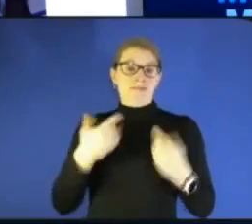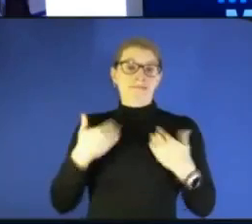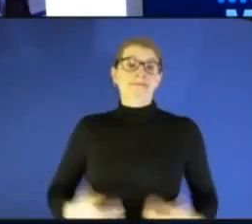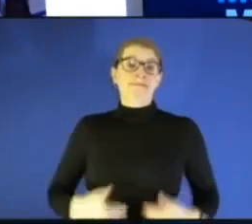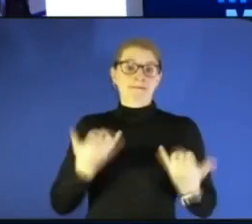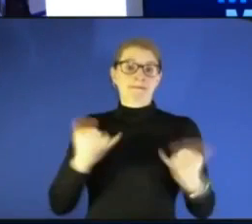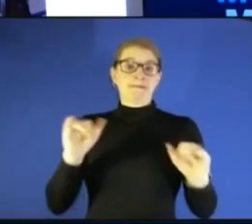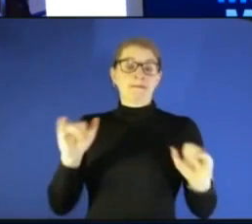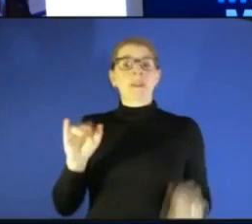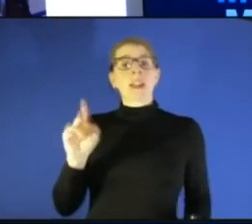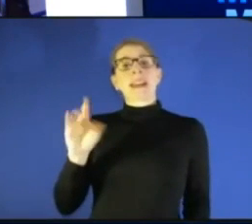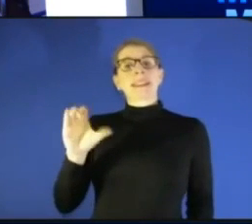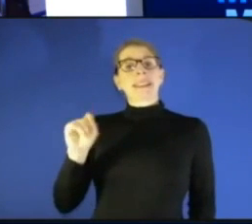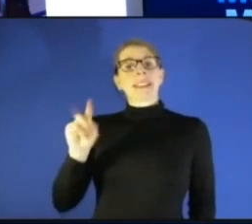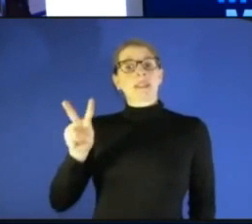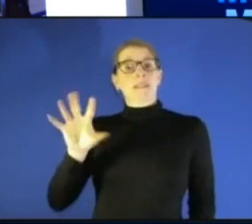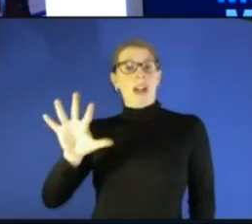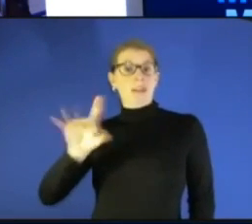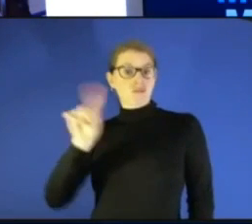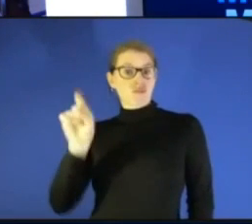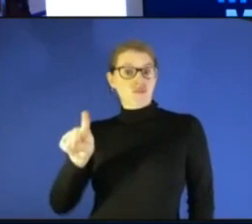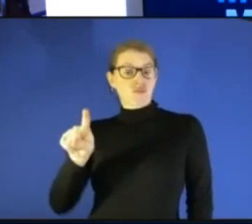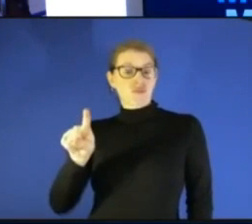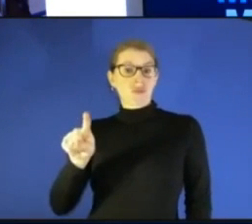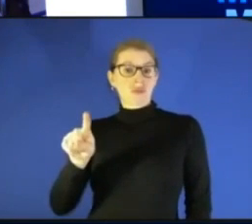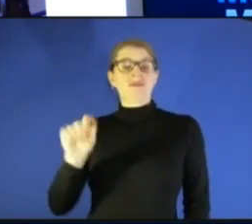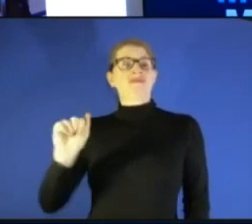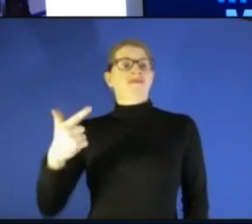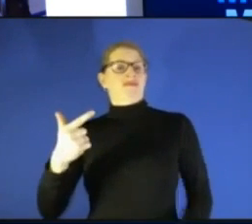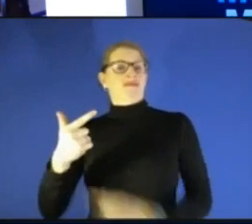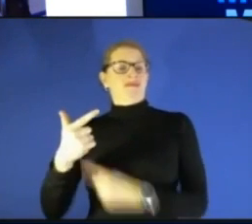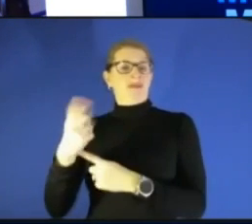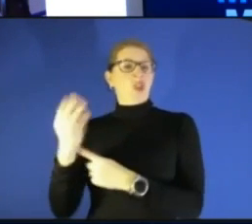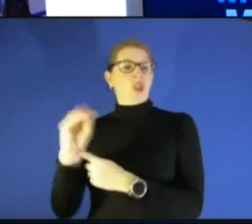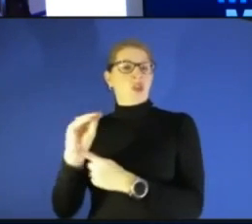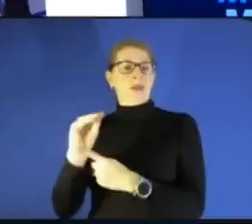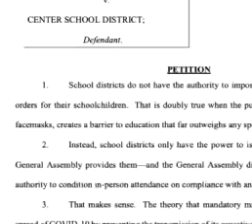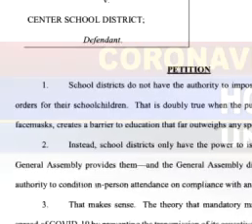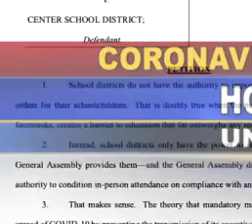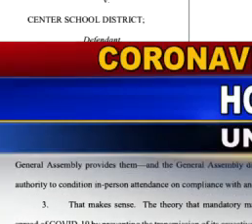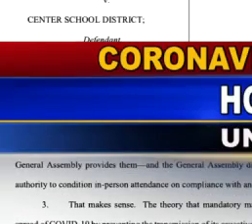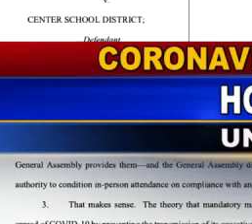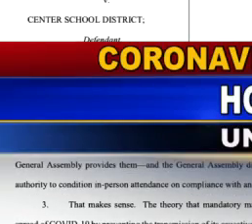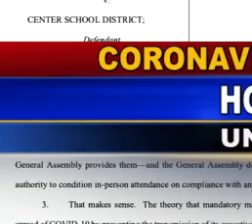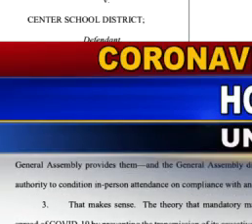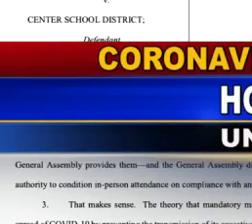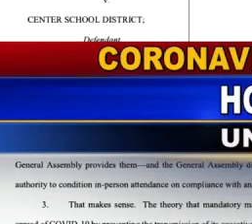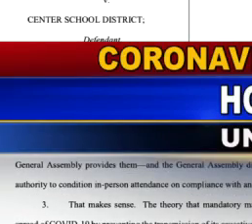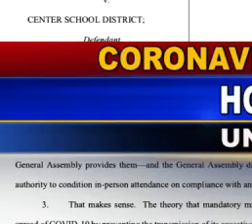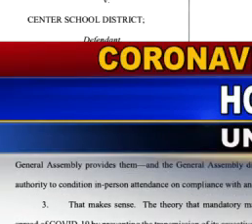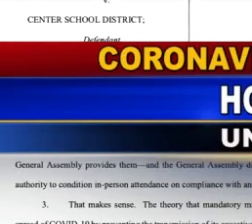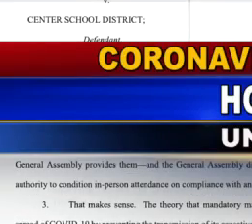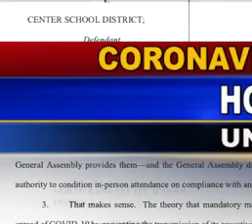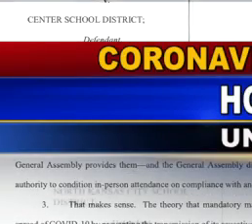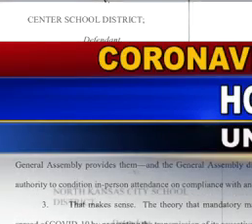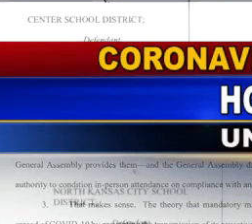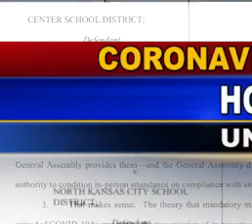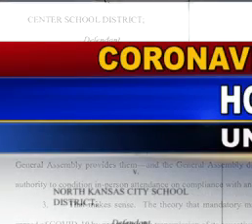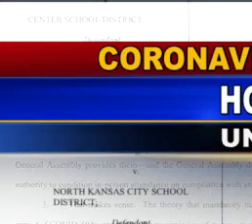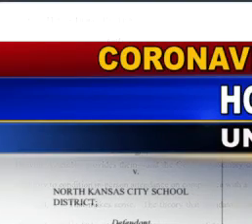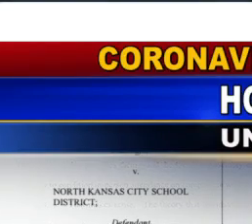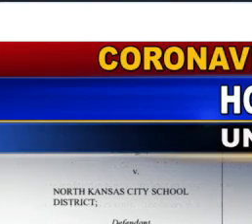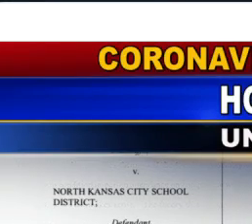Leaders from the University of Kansas Health System pushing back against recent lawsuits over mask mandates. Dr. Steve Wilkinson and Dr. Dana